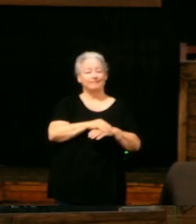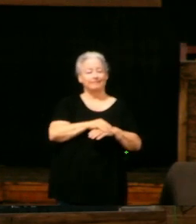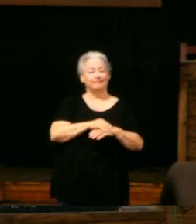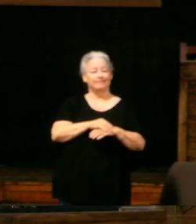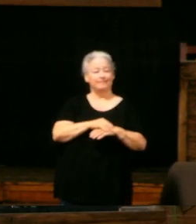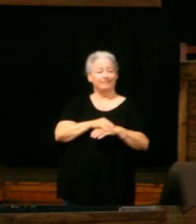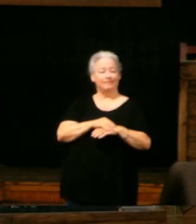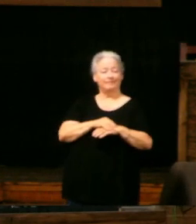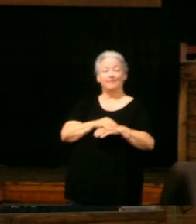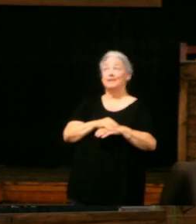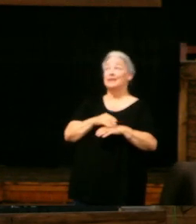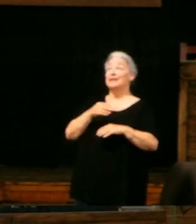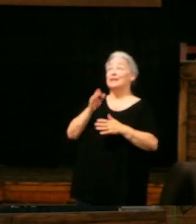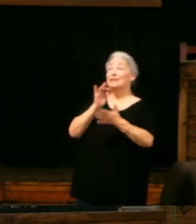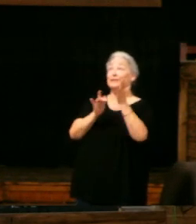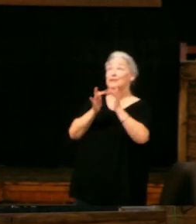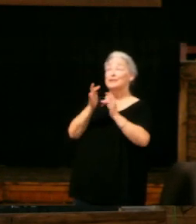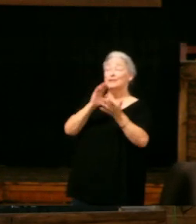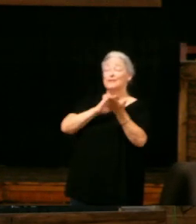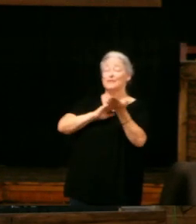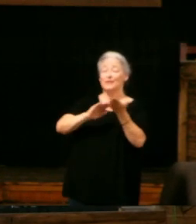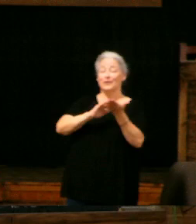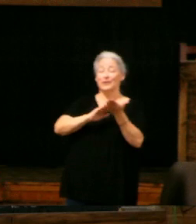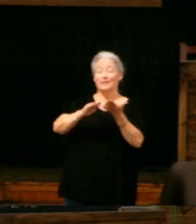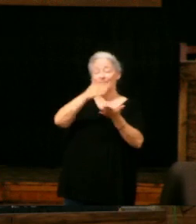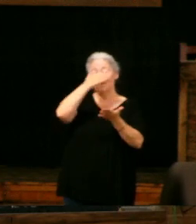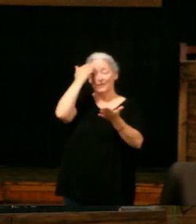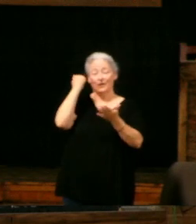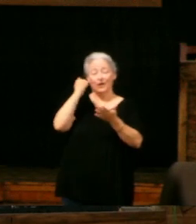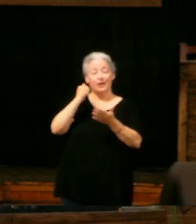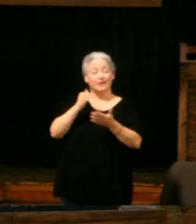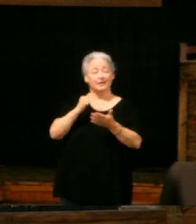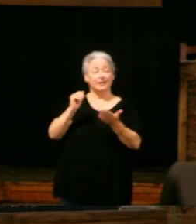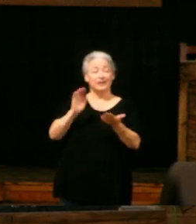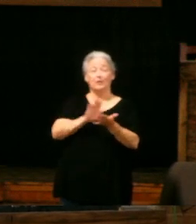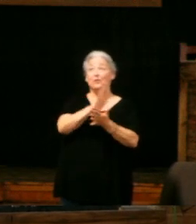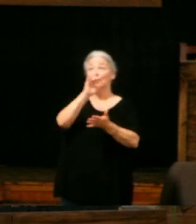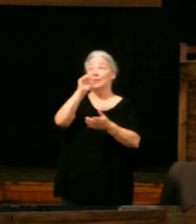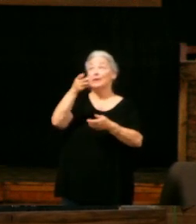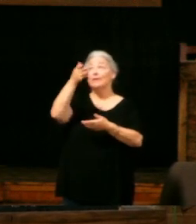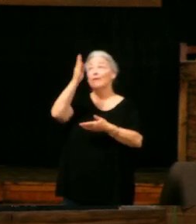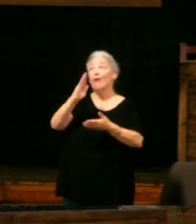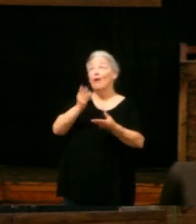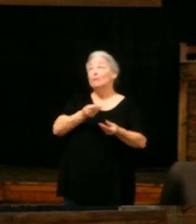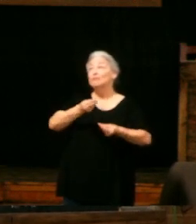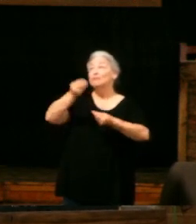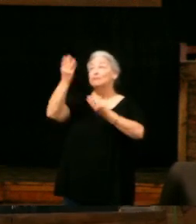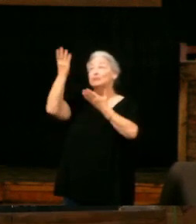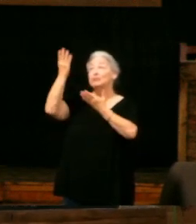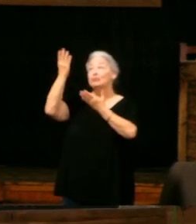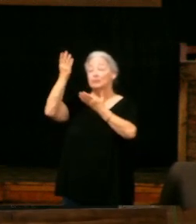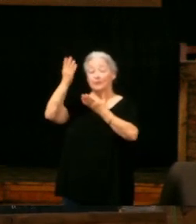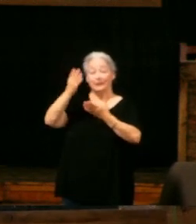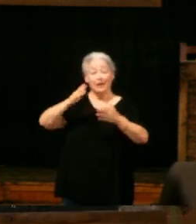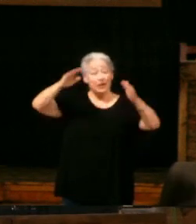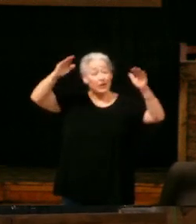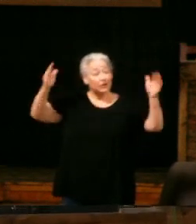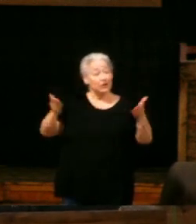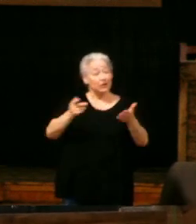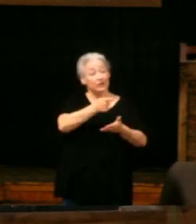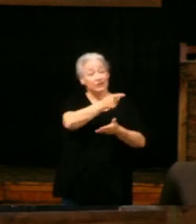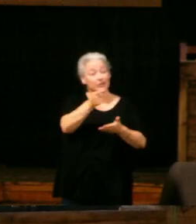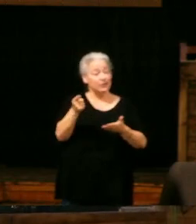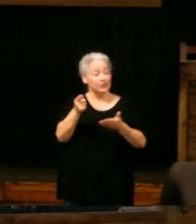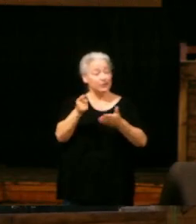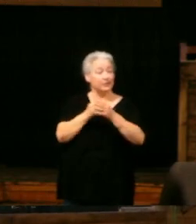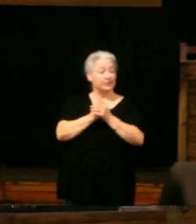Amen. He's forgiven and forgotten, and glory to God, moved on. So I would encourage you this, and then I'm